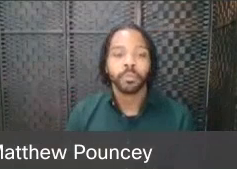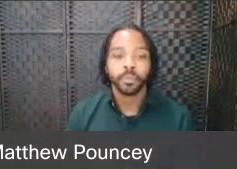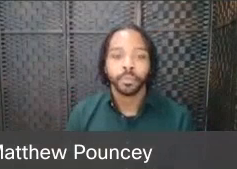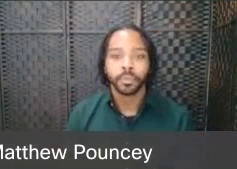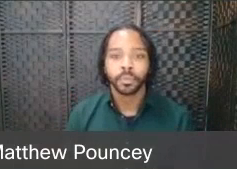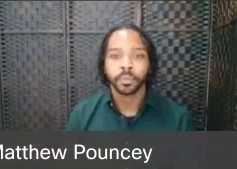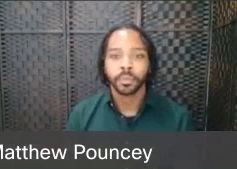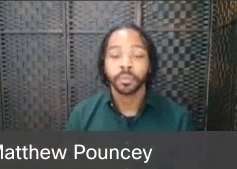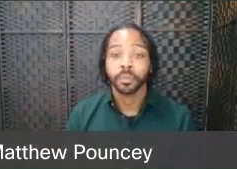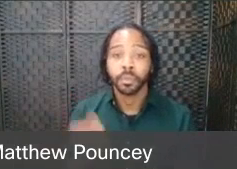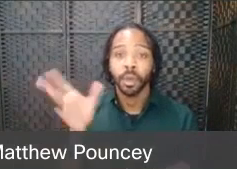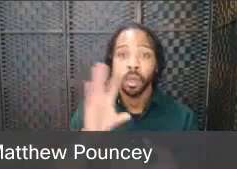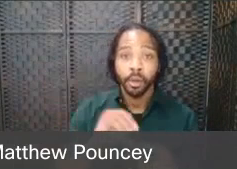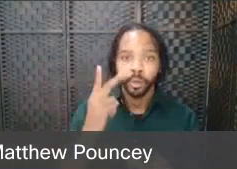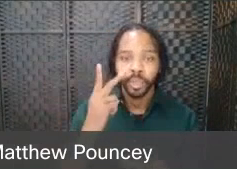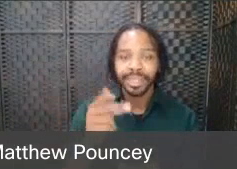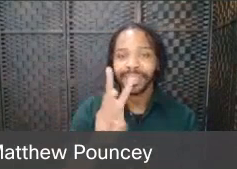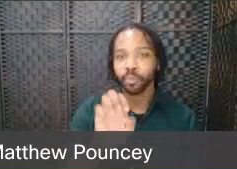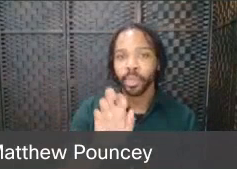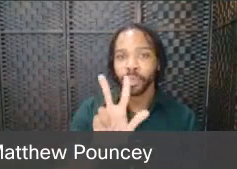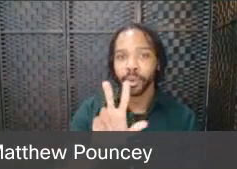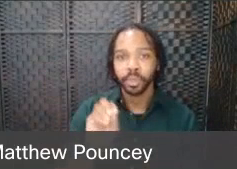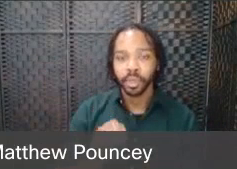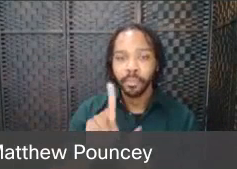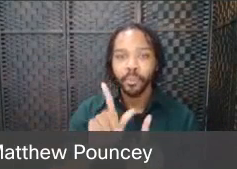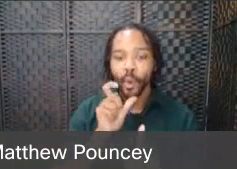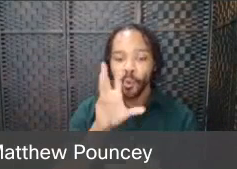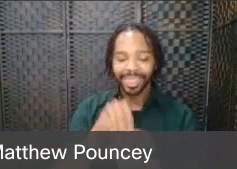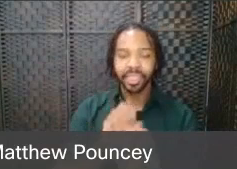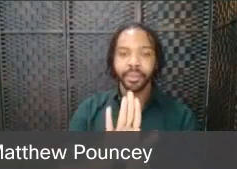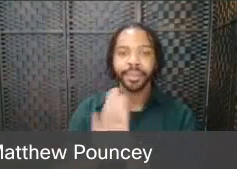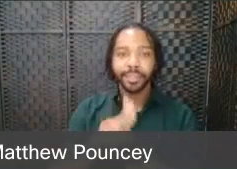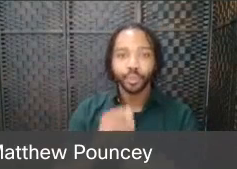that total reflects about 6.3% of people in natural homes.